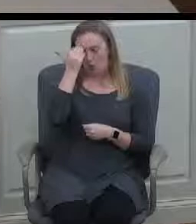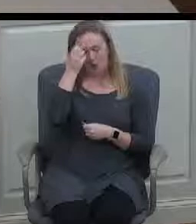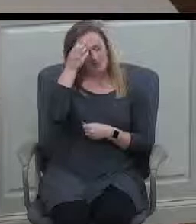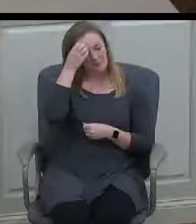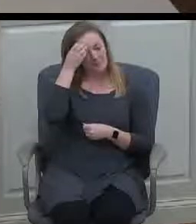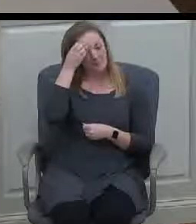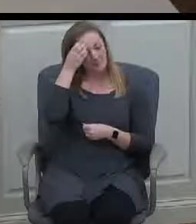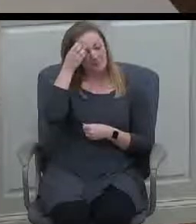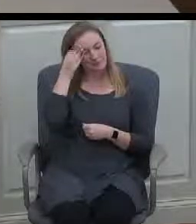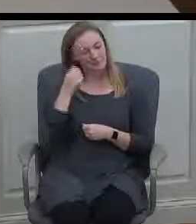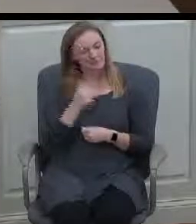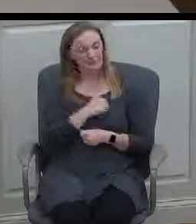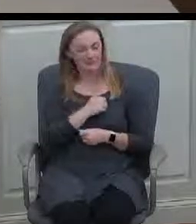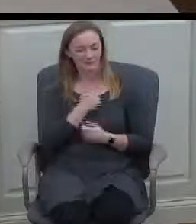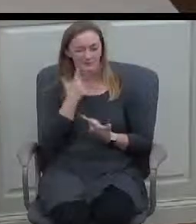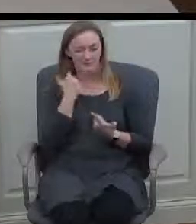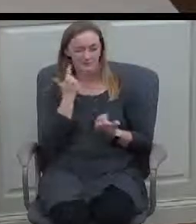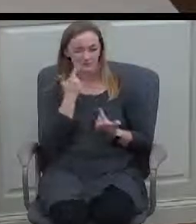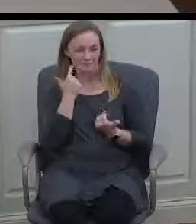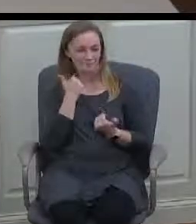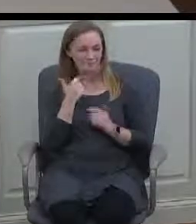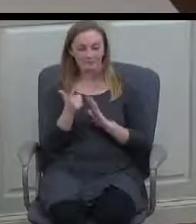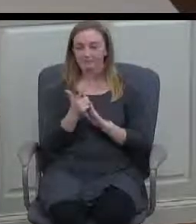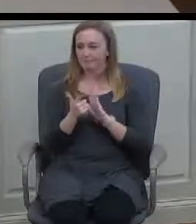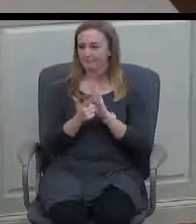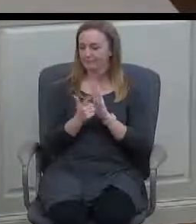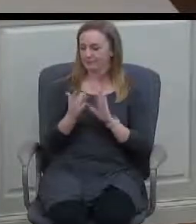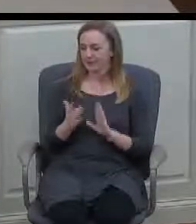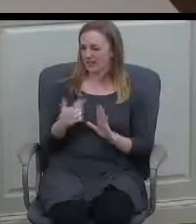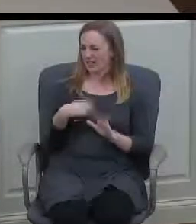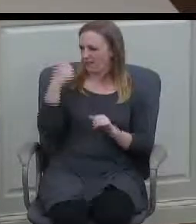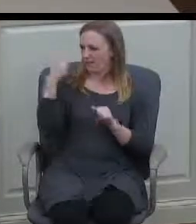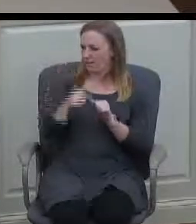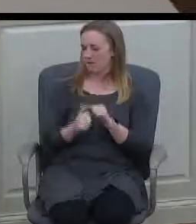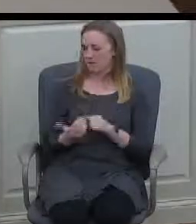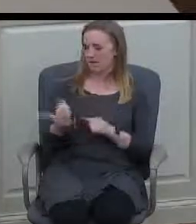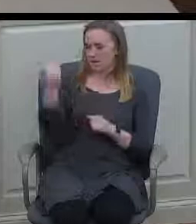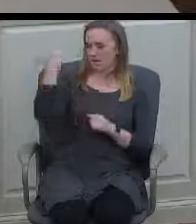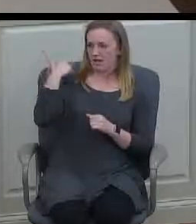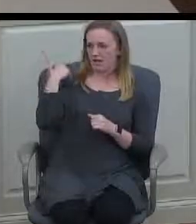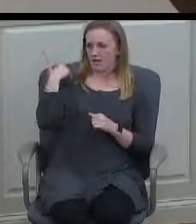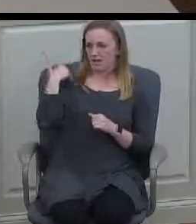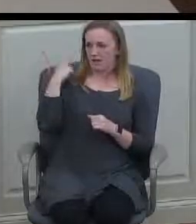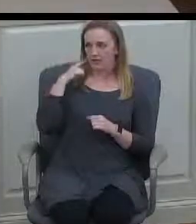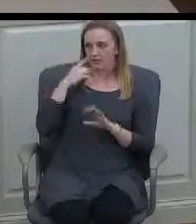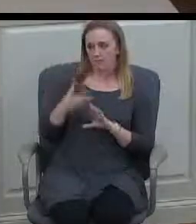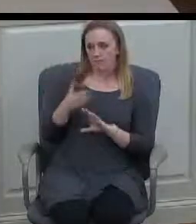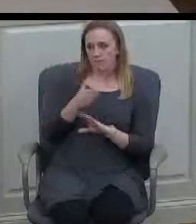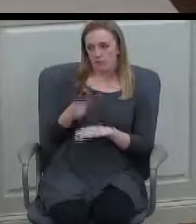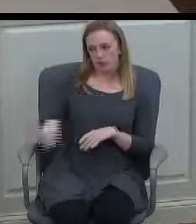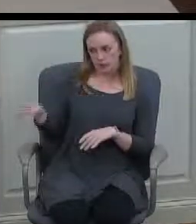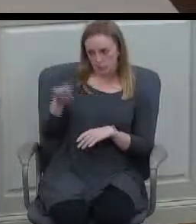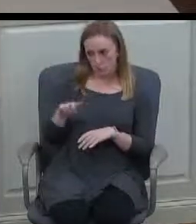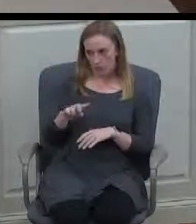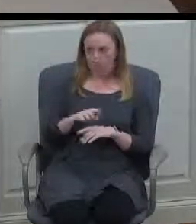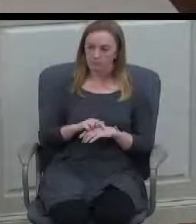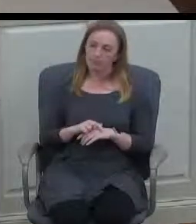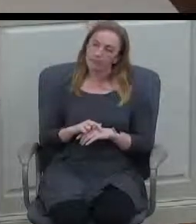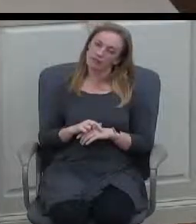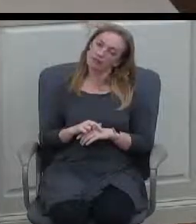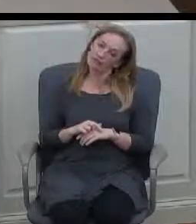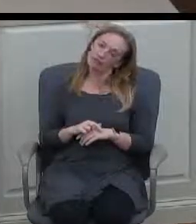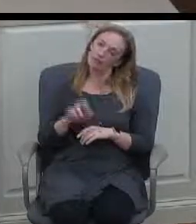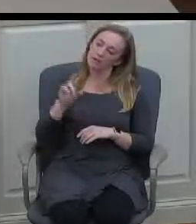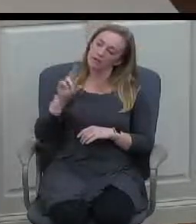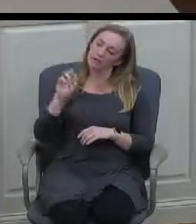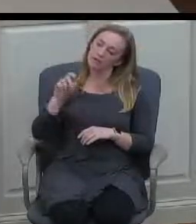better, though. I remember a time, and I think it predates any of your terms in office, but